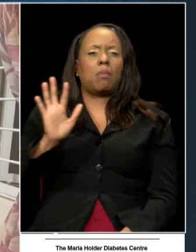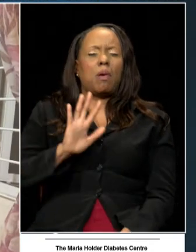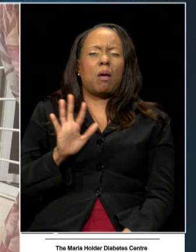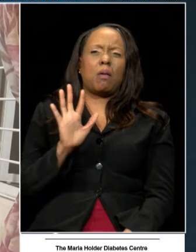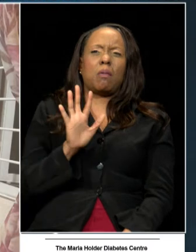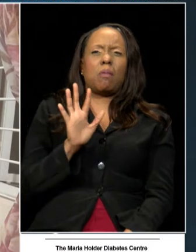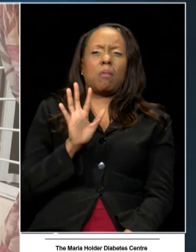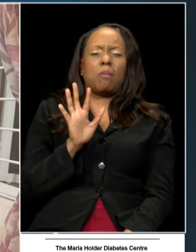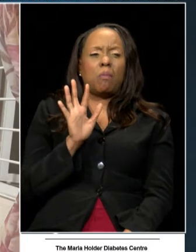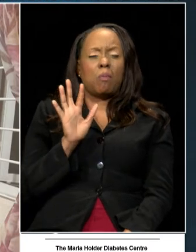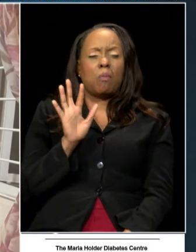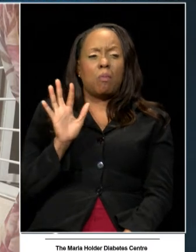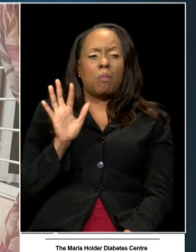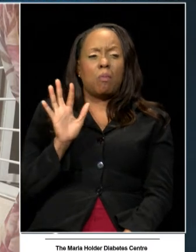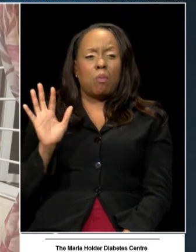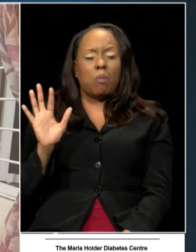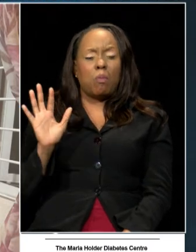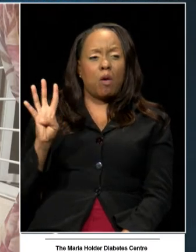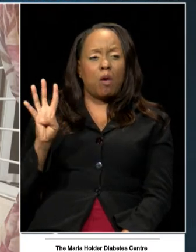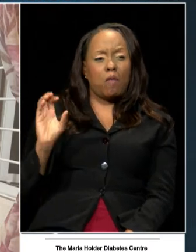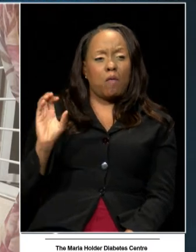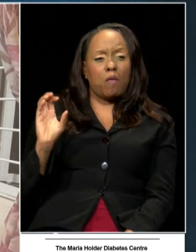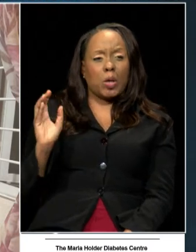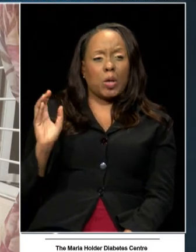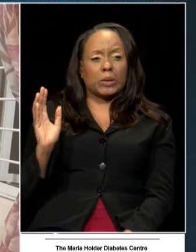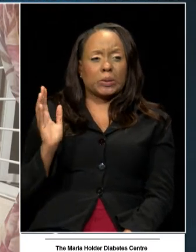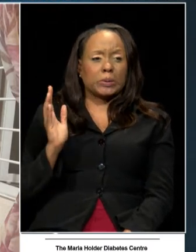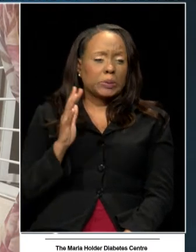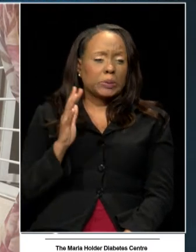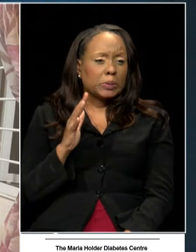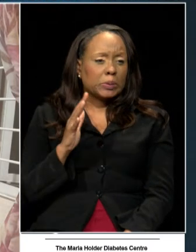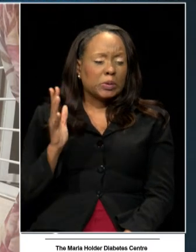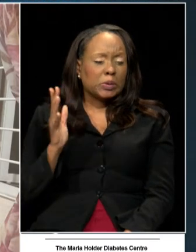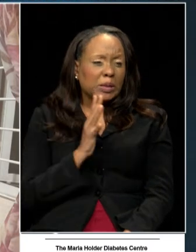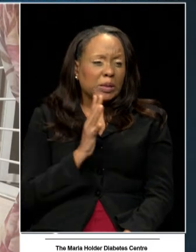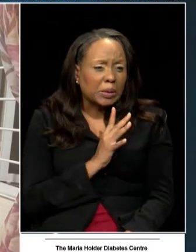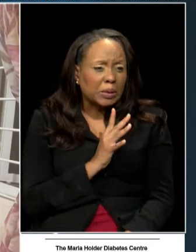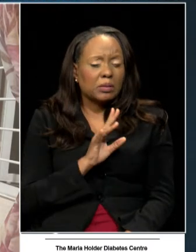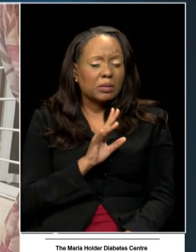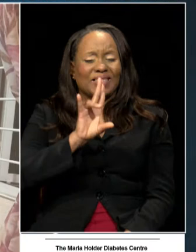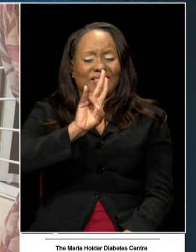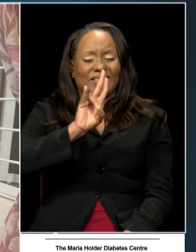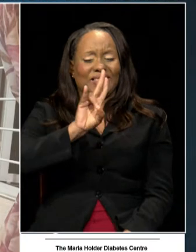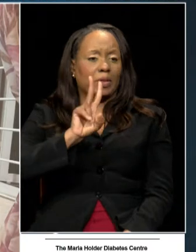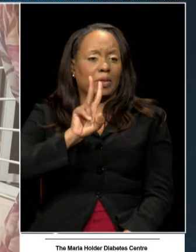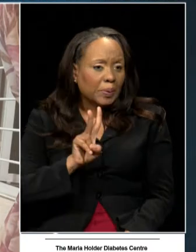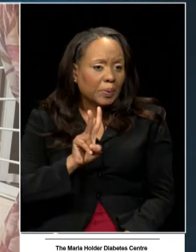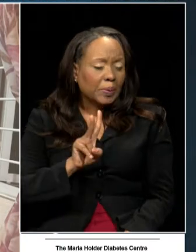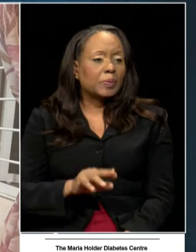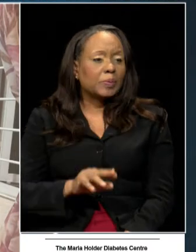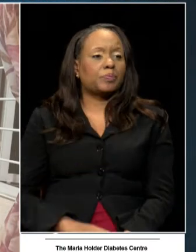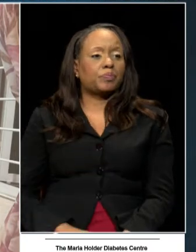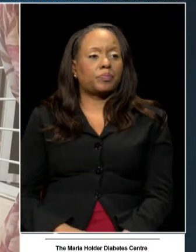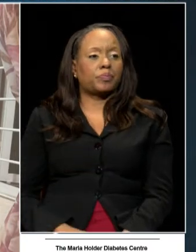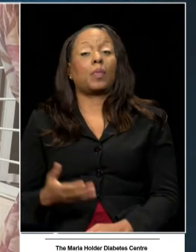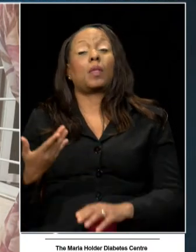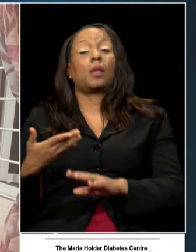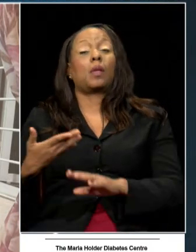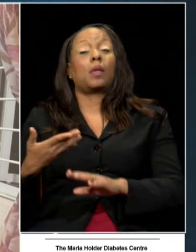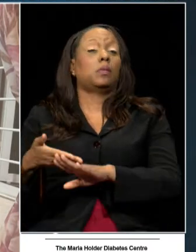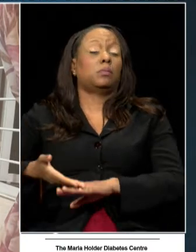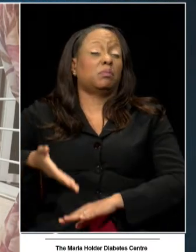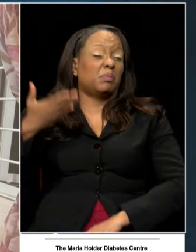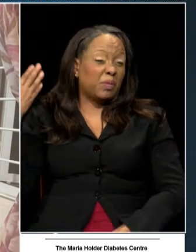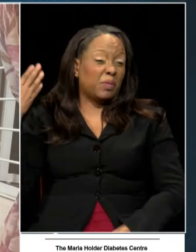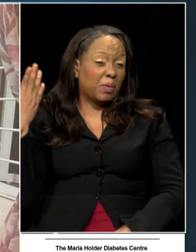say, 40 and about 72. And so historically, when we first started on the street, on the